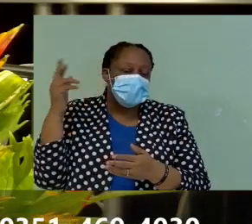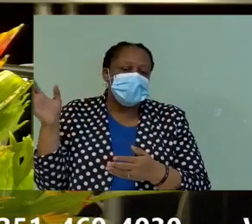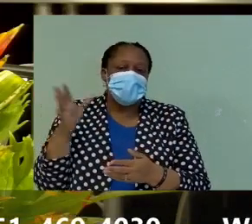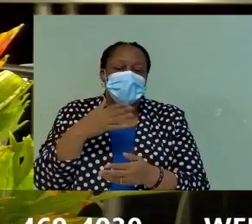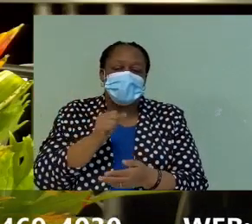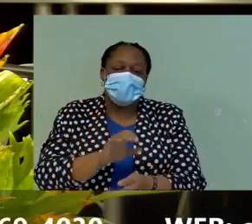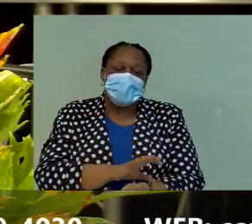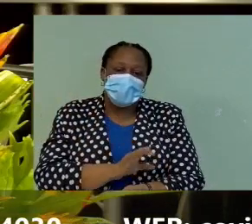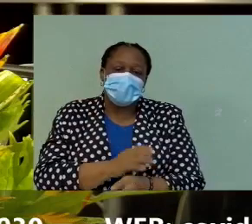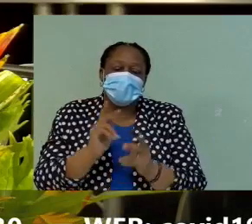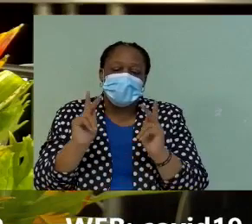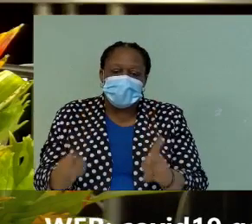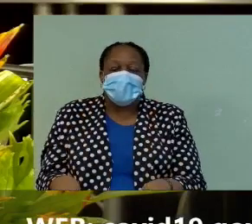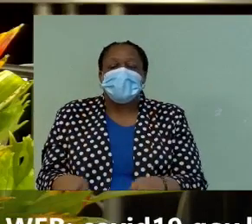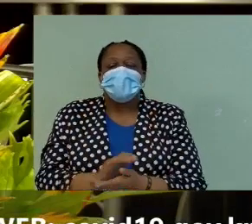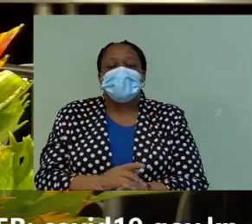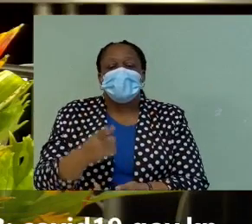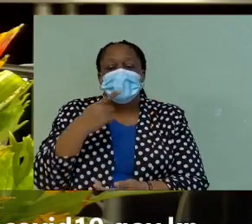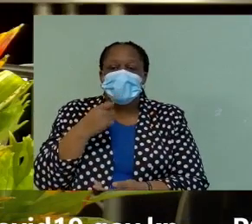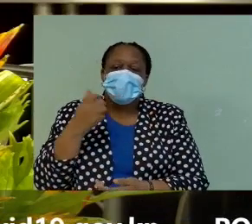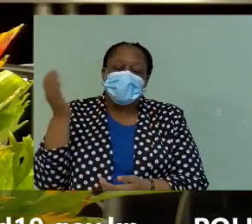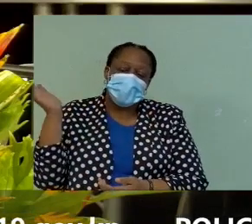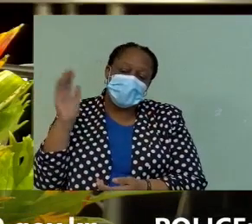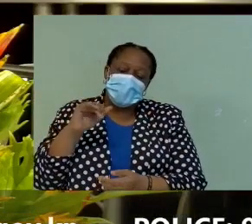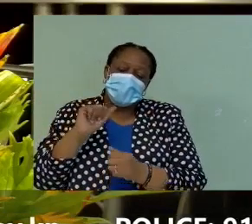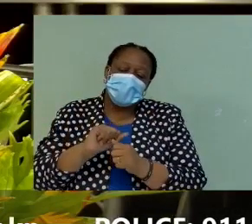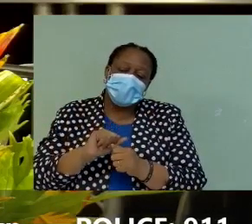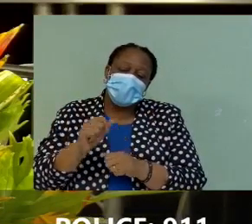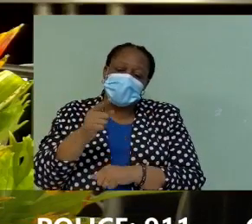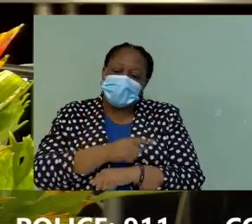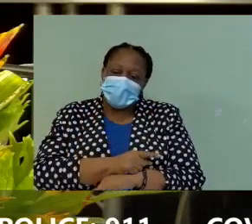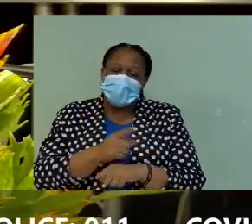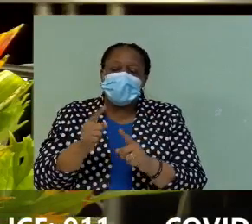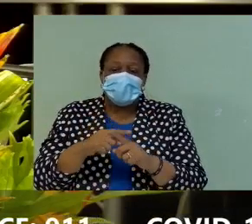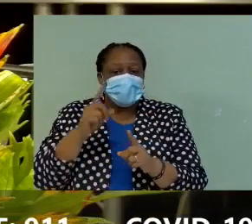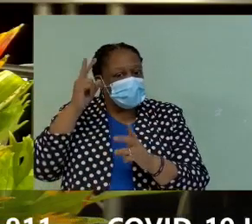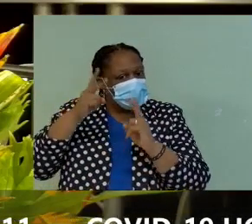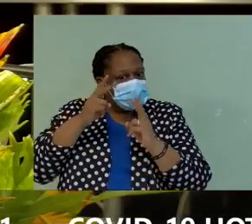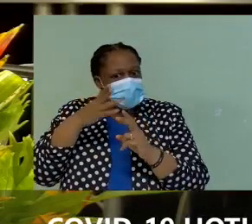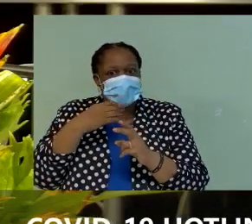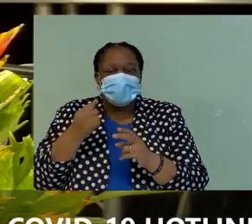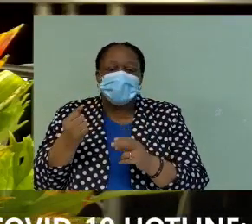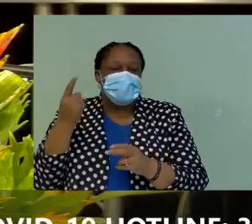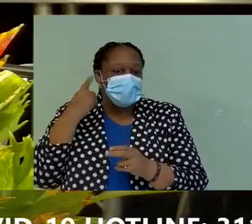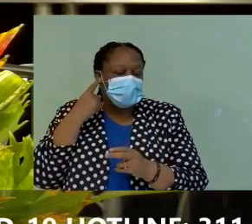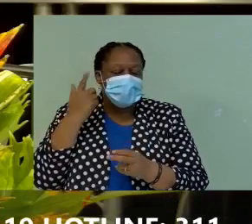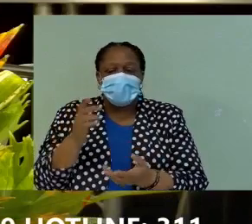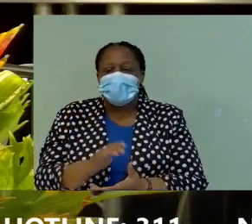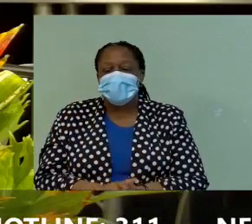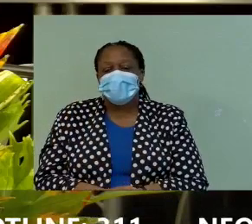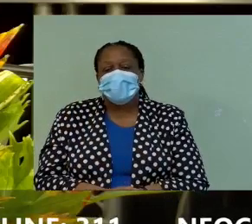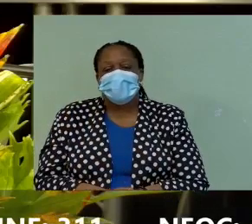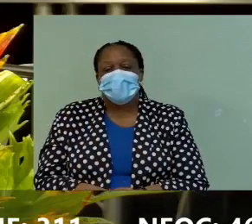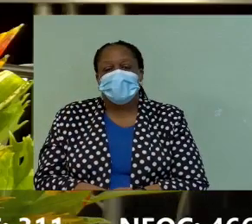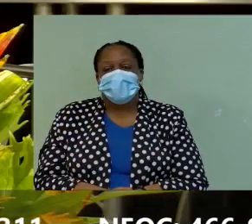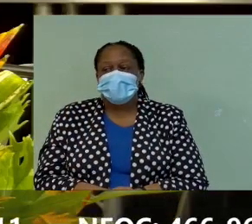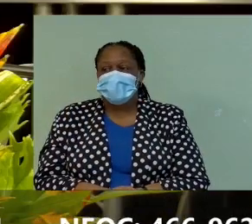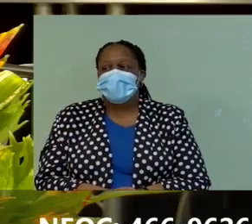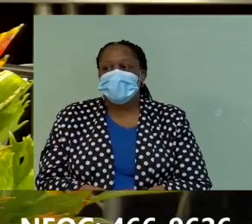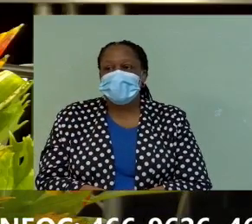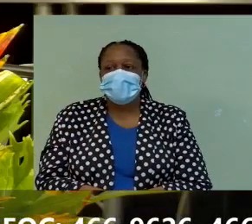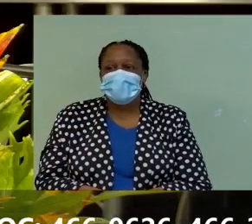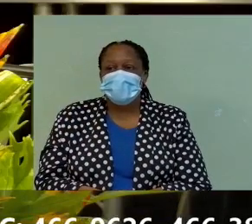this fight against the COVID-19 by providing information that is